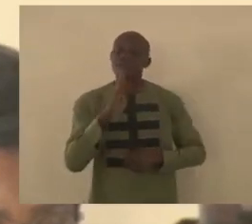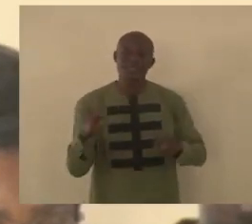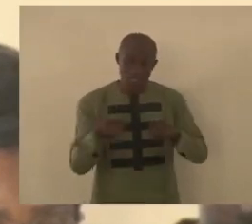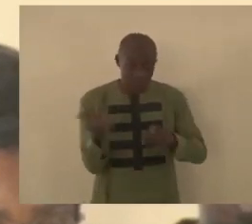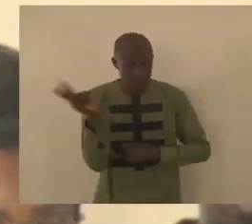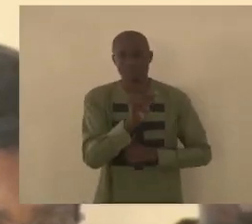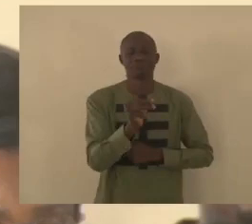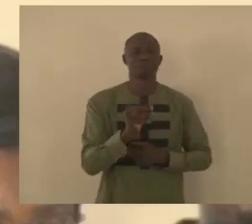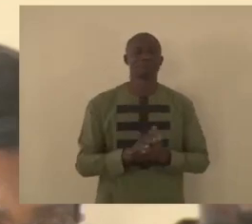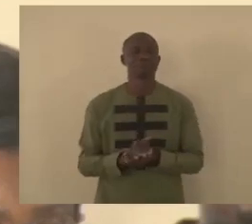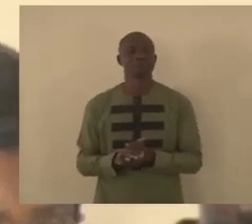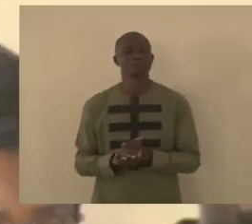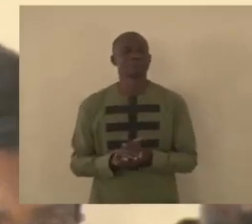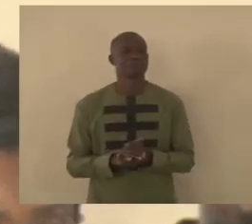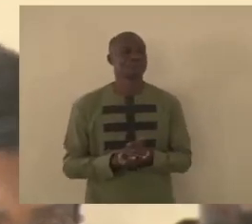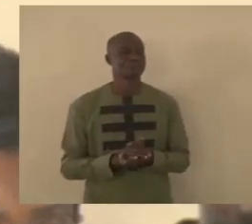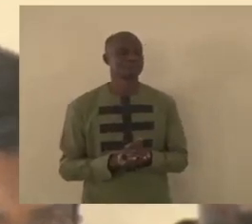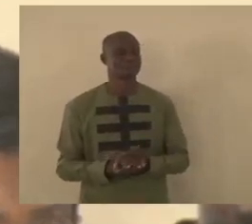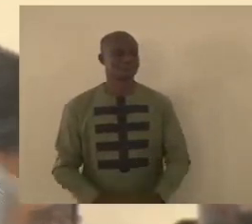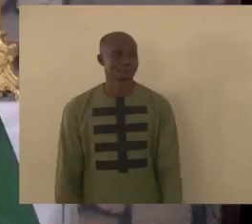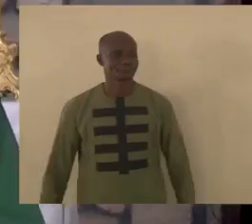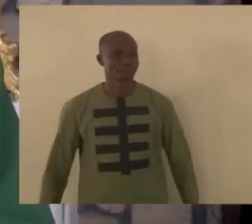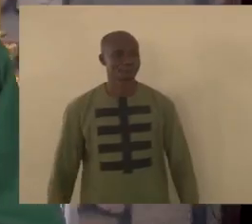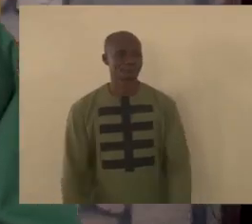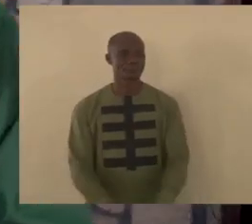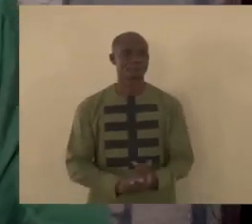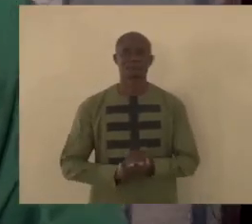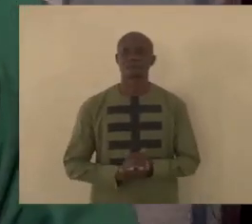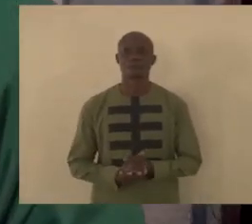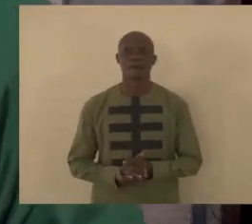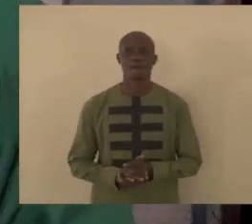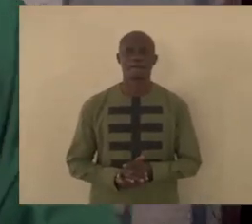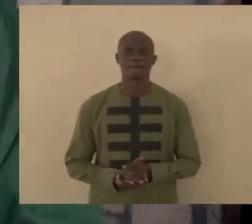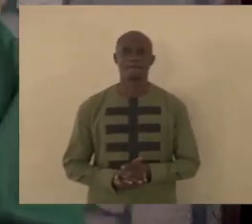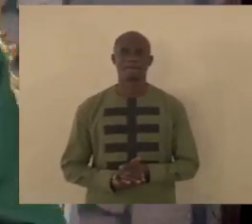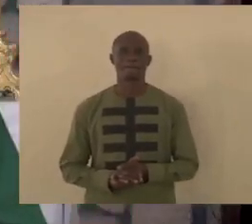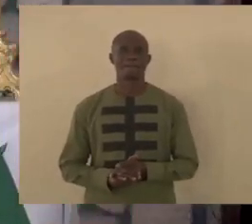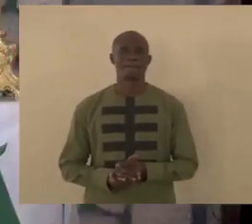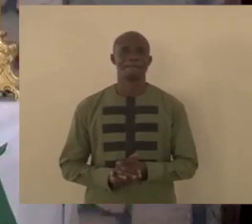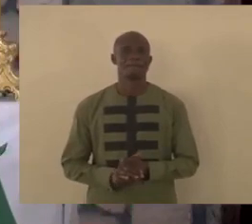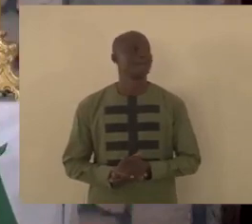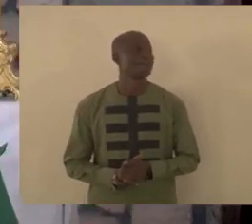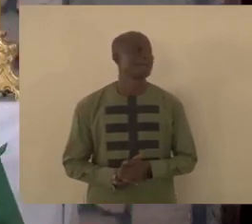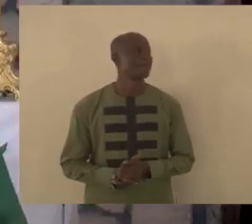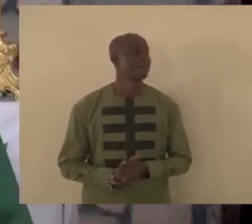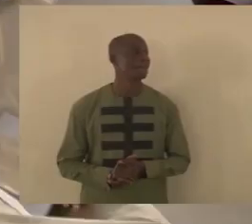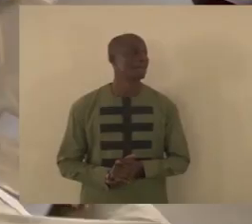them and we can inspire the others. Thank you. Thank you. Let us put our hands together for him.